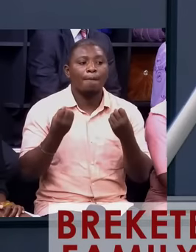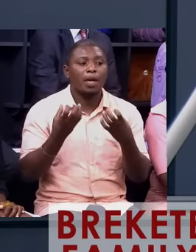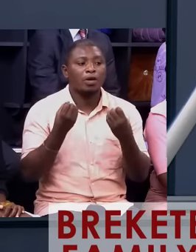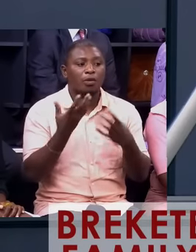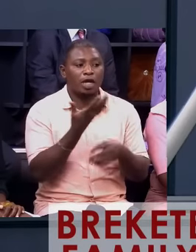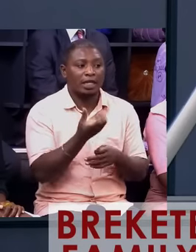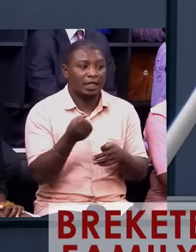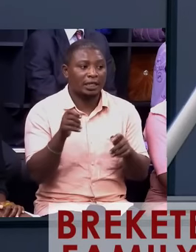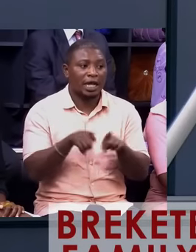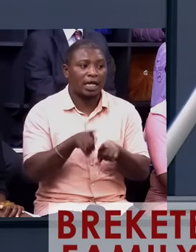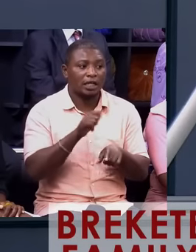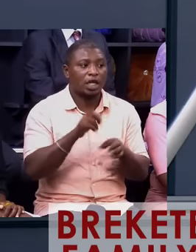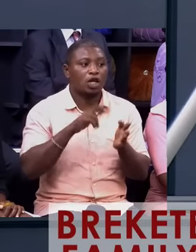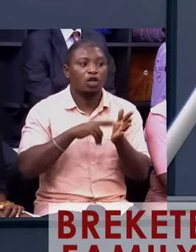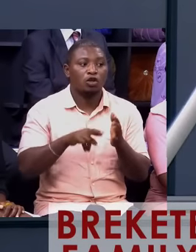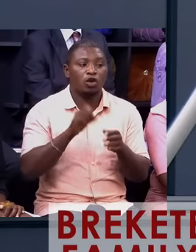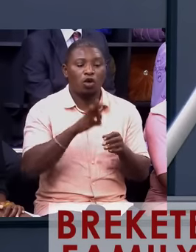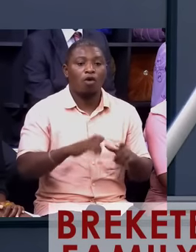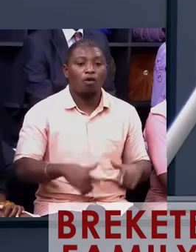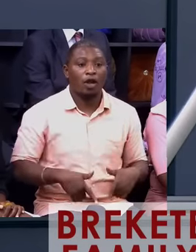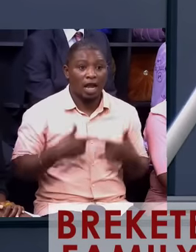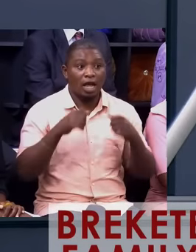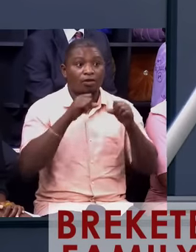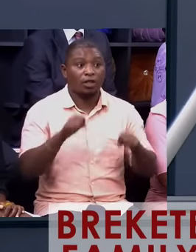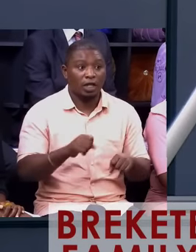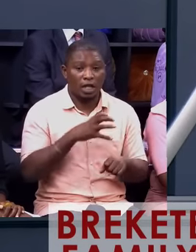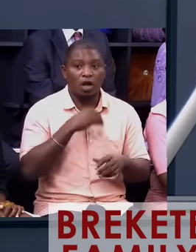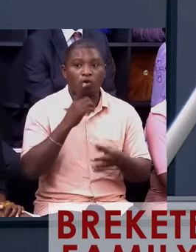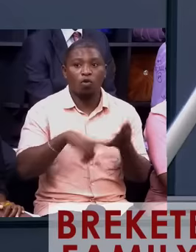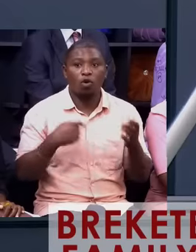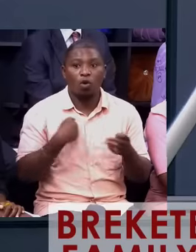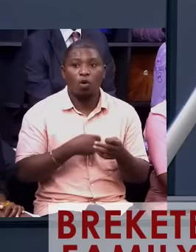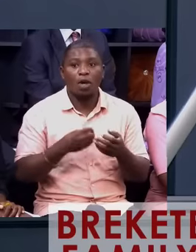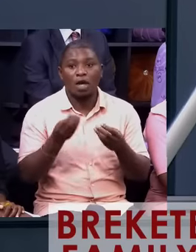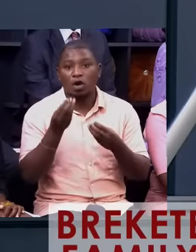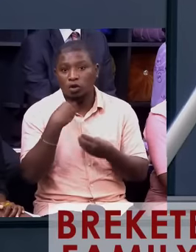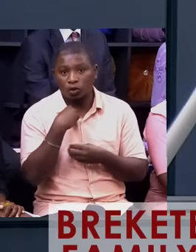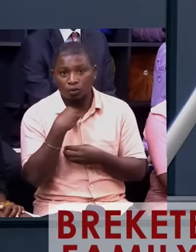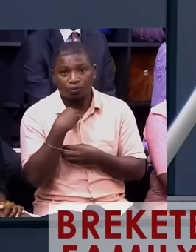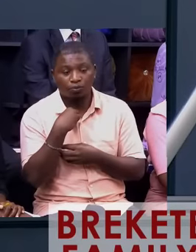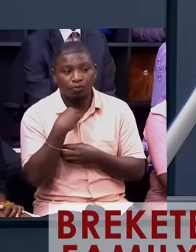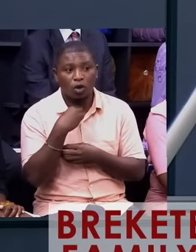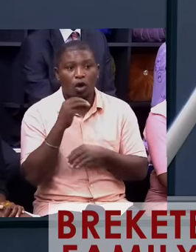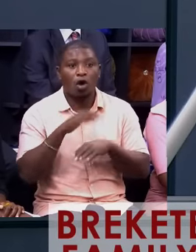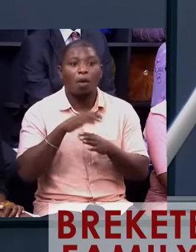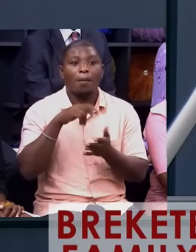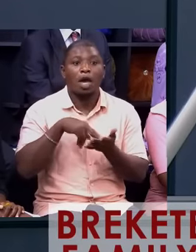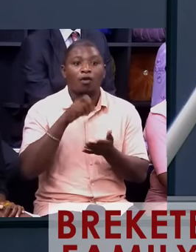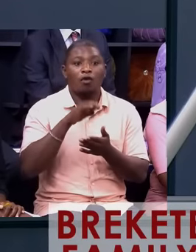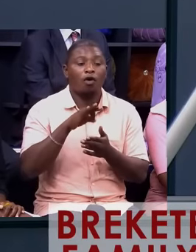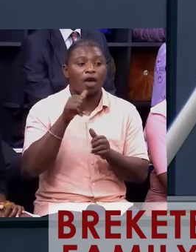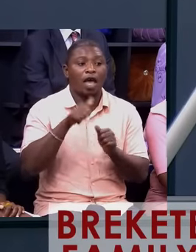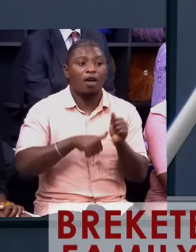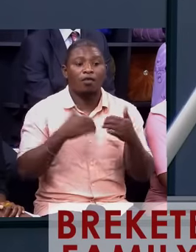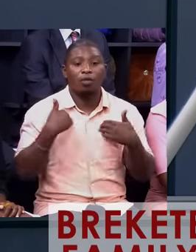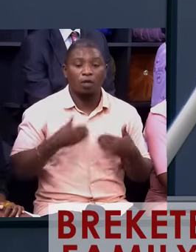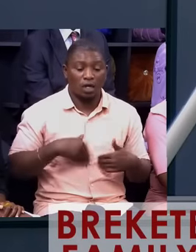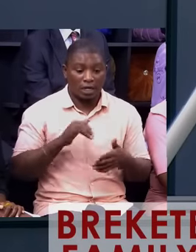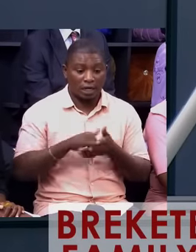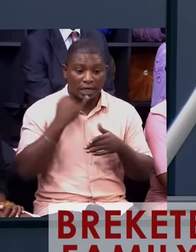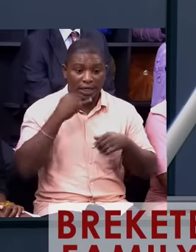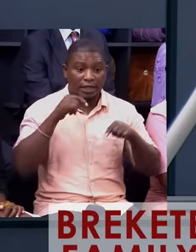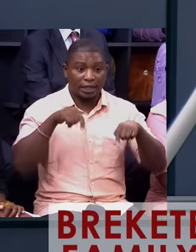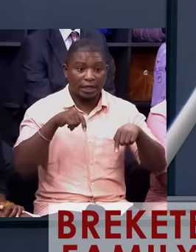many things as a result of lifestyle and waiting will they consume on behalf of everybody way for